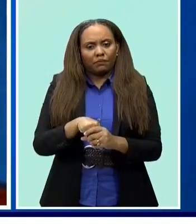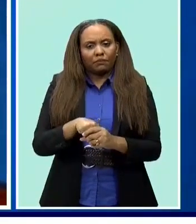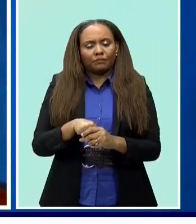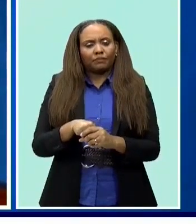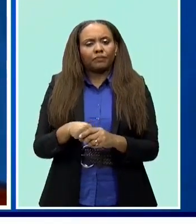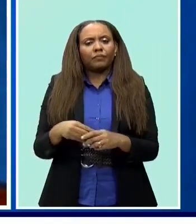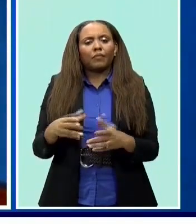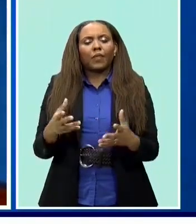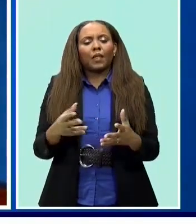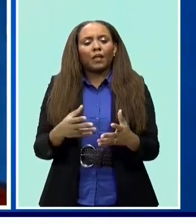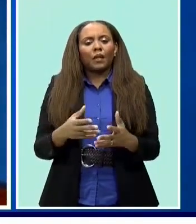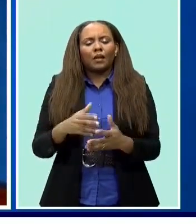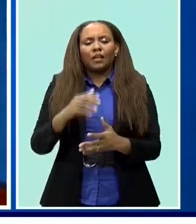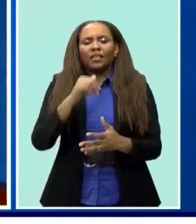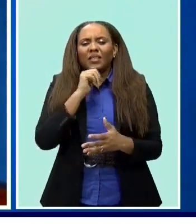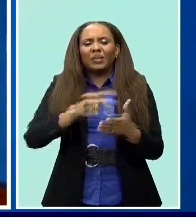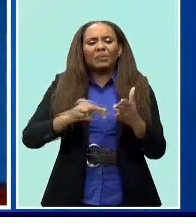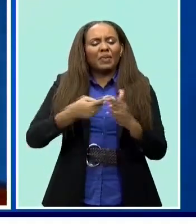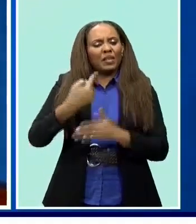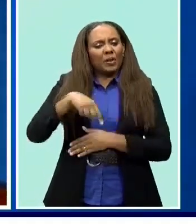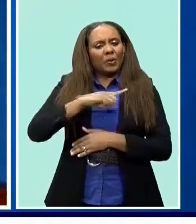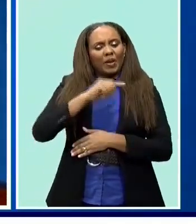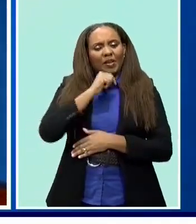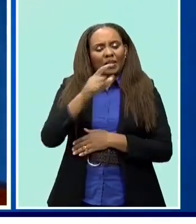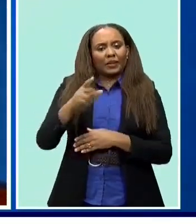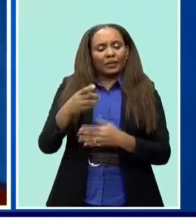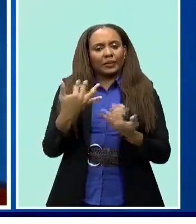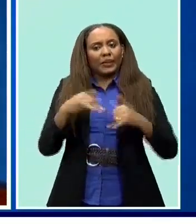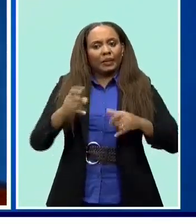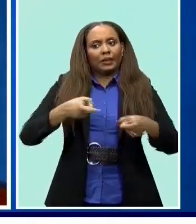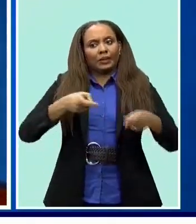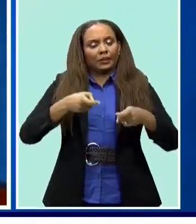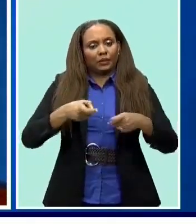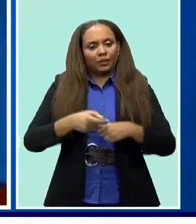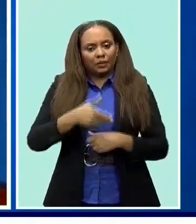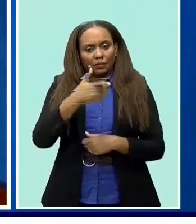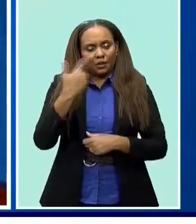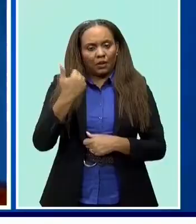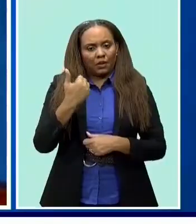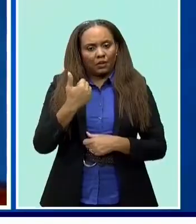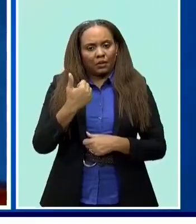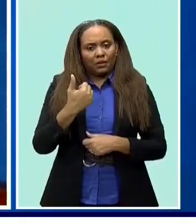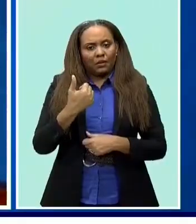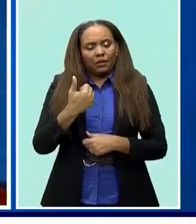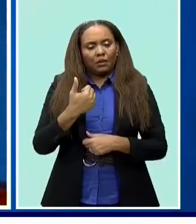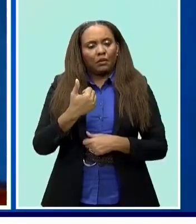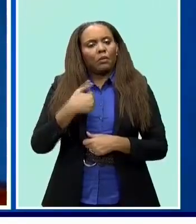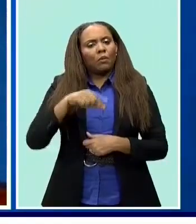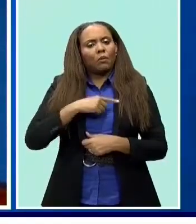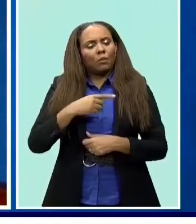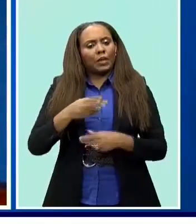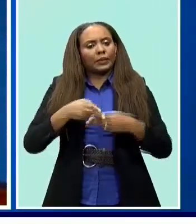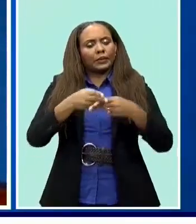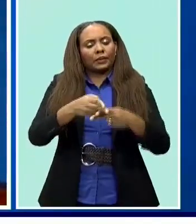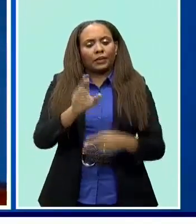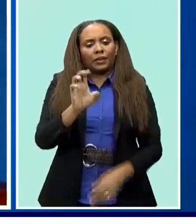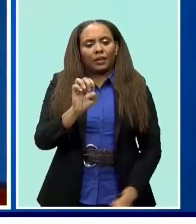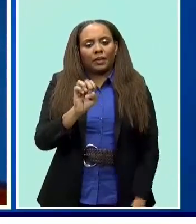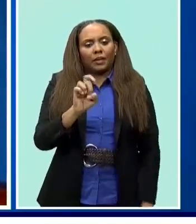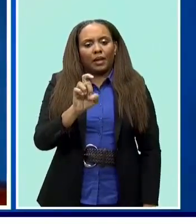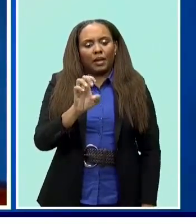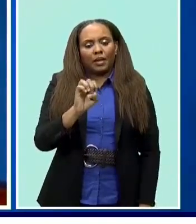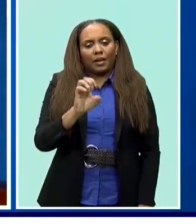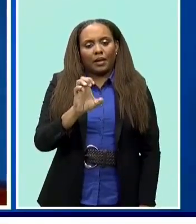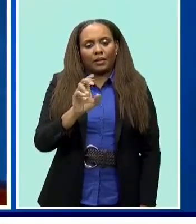mean that a government doesn't govern, because at the end of the day, an executive is called the executive because it is required